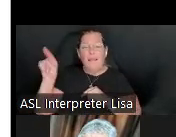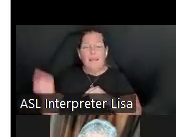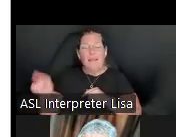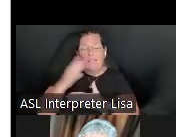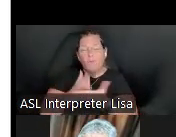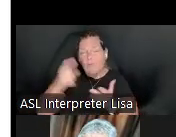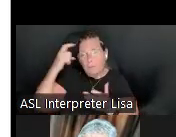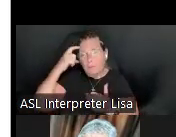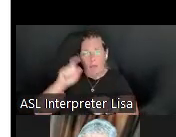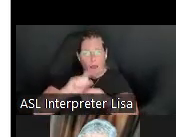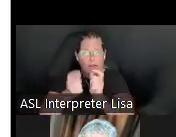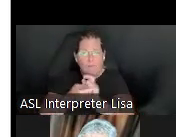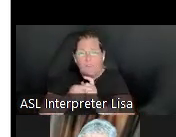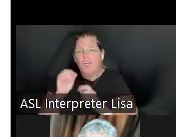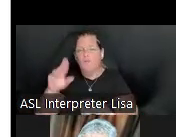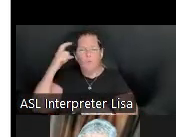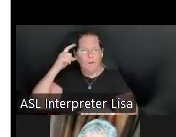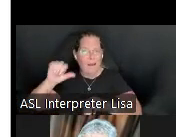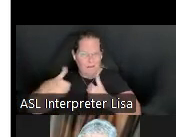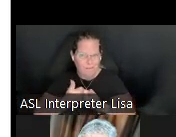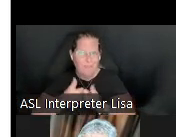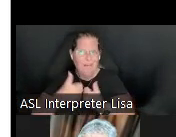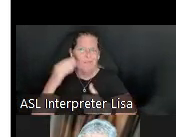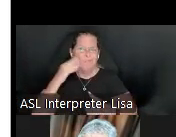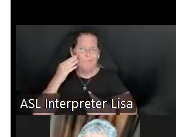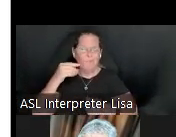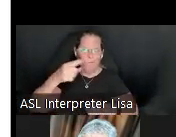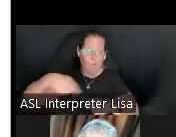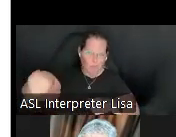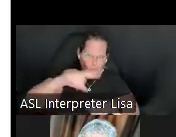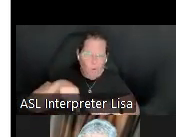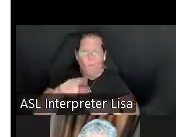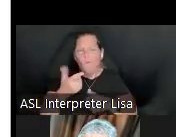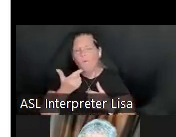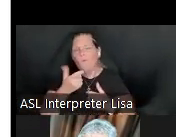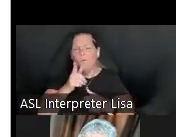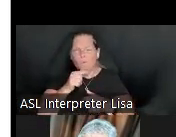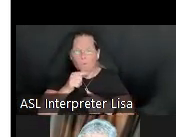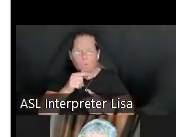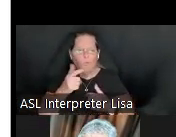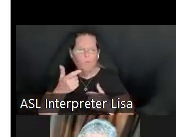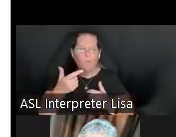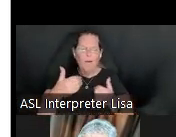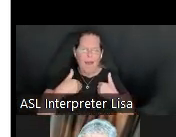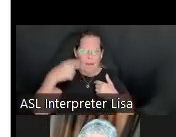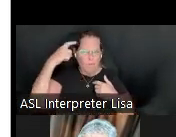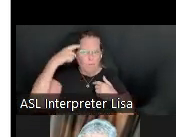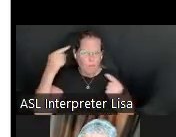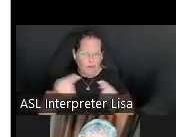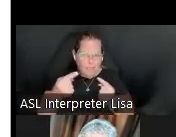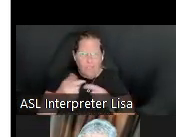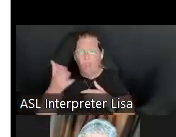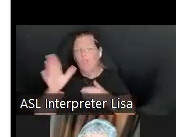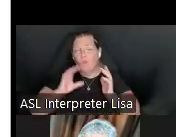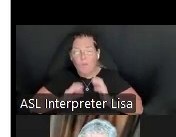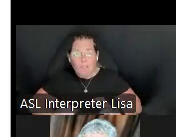cognitive changes and challenges that you will be seeing in referrals or consumers that you're serving.